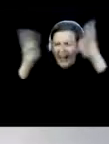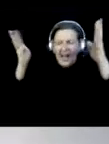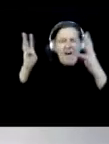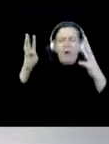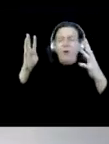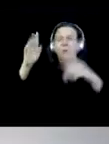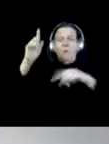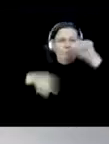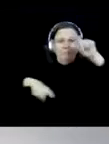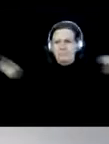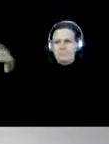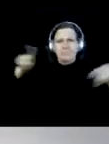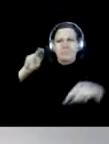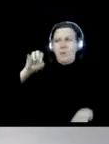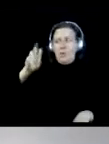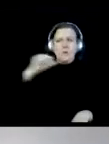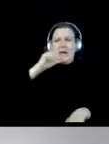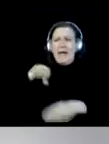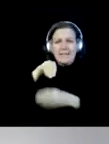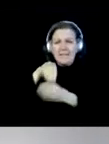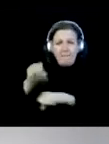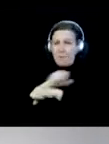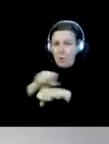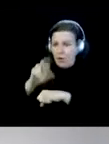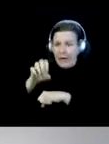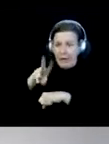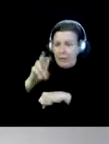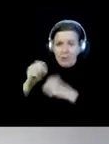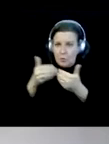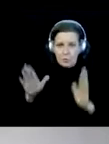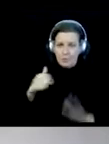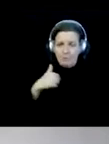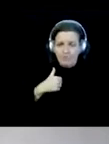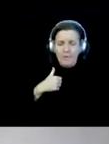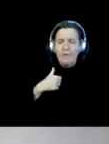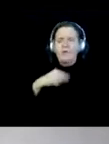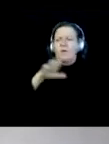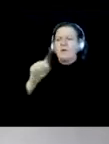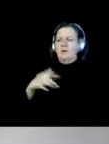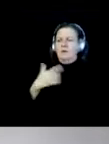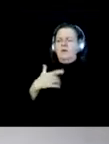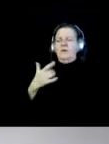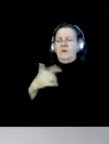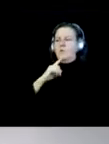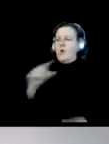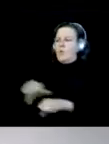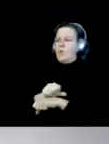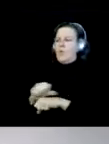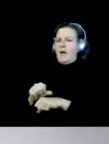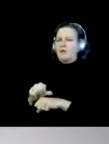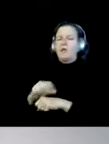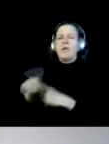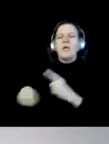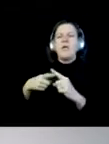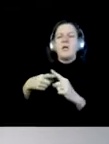didn't even work in the newsroom, but and I'm still like, you know, that sense where you actually, when every once in a while